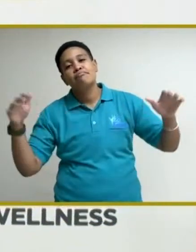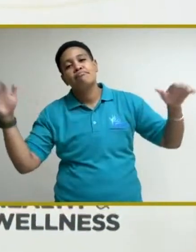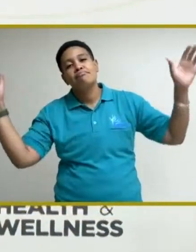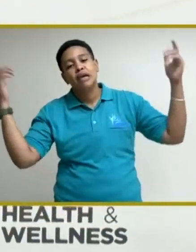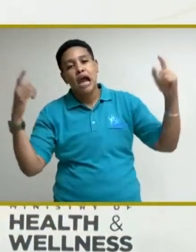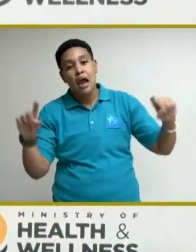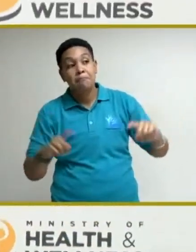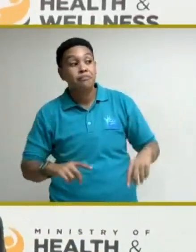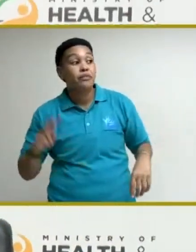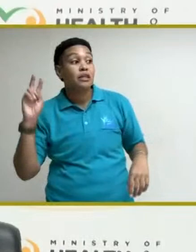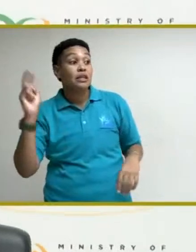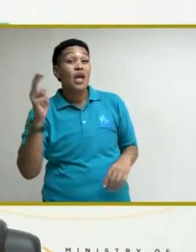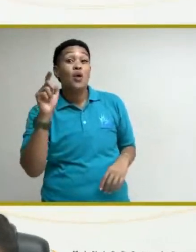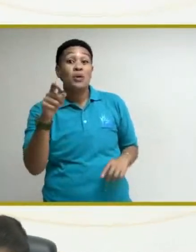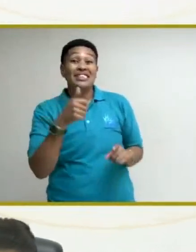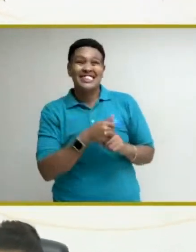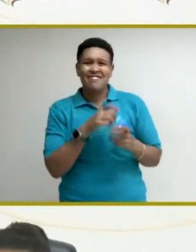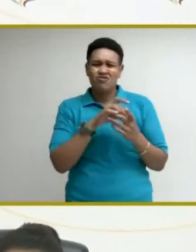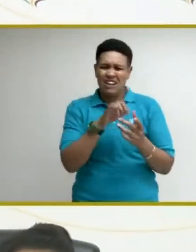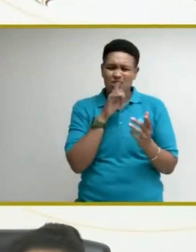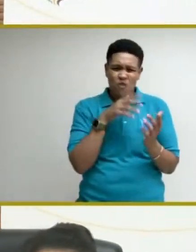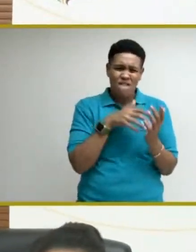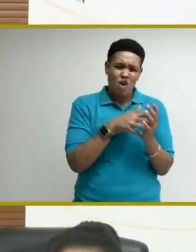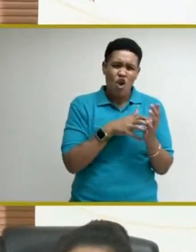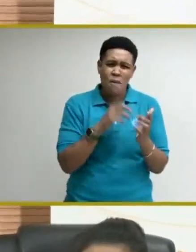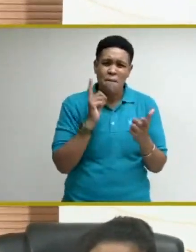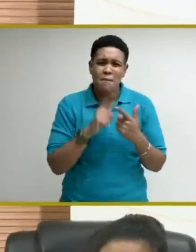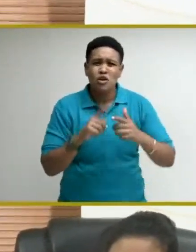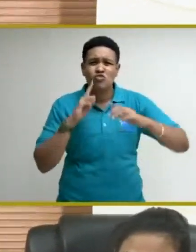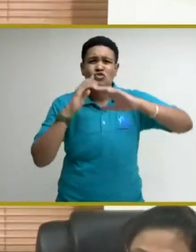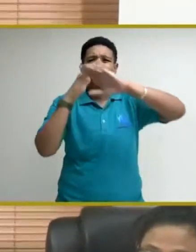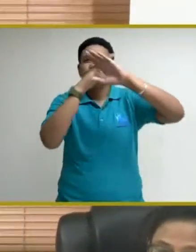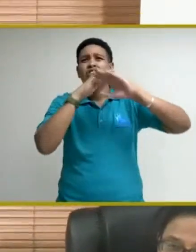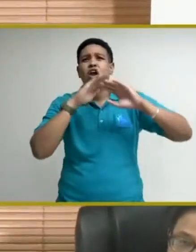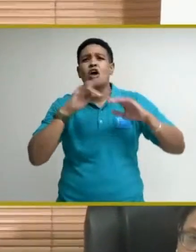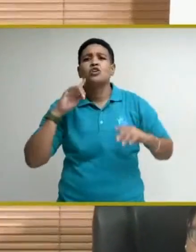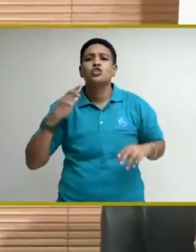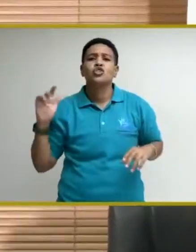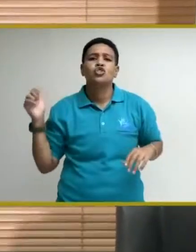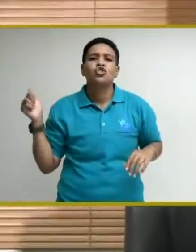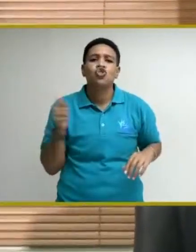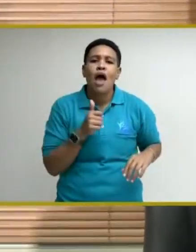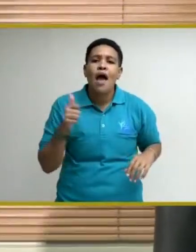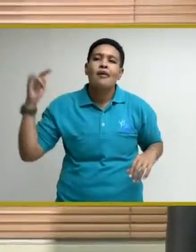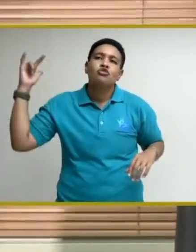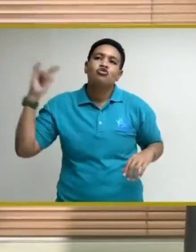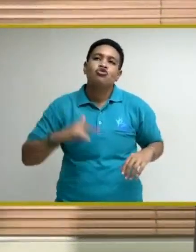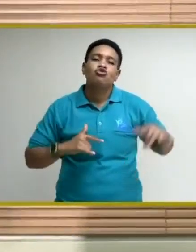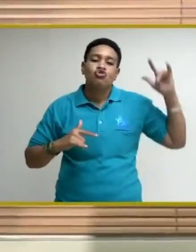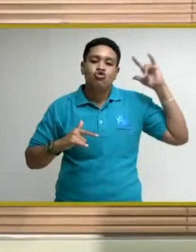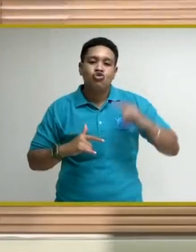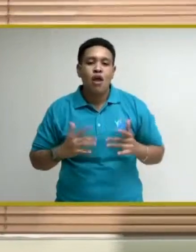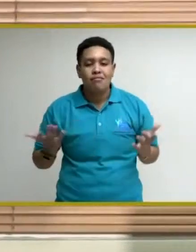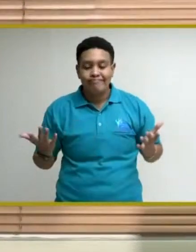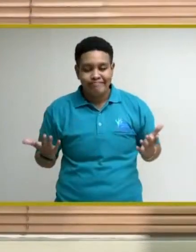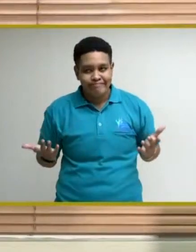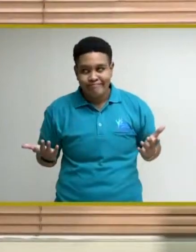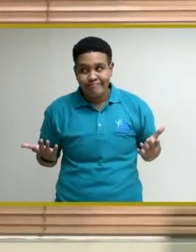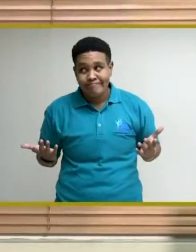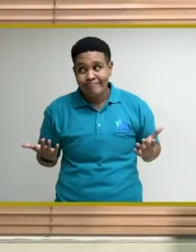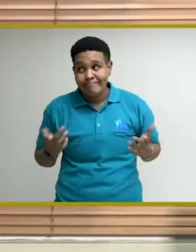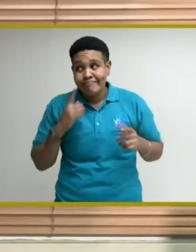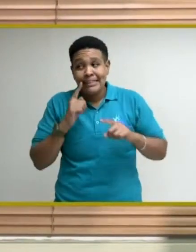The second question about vulnerability and restrictions on travel. Again, it's a matter of